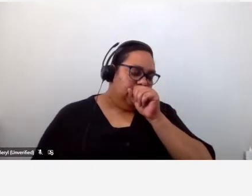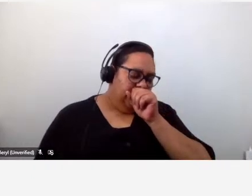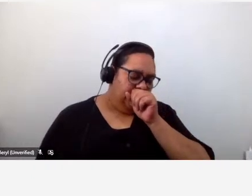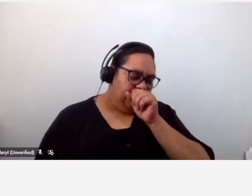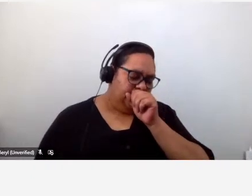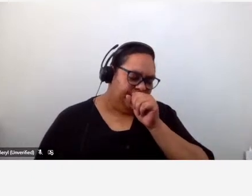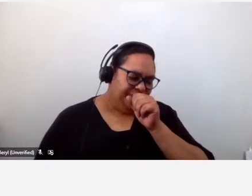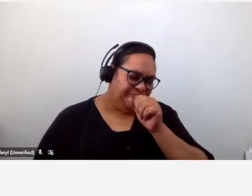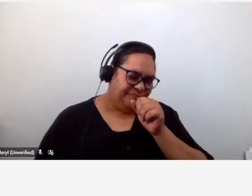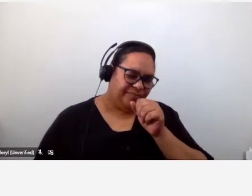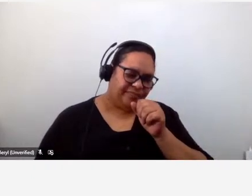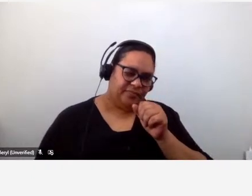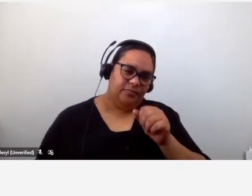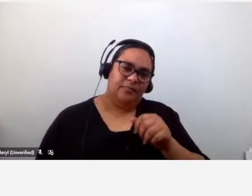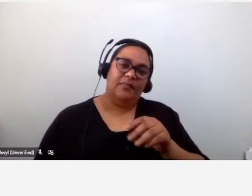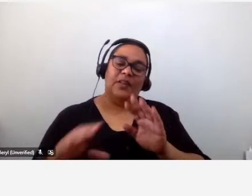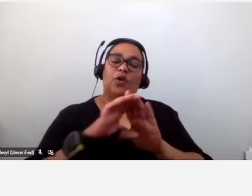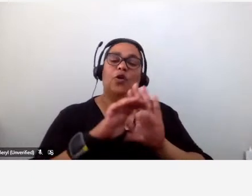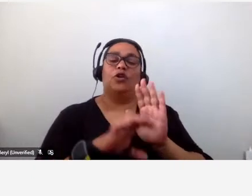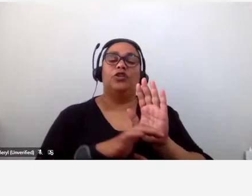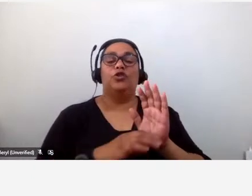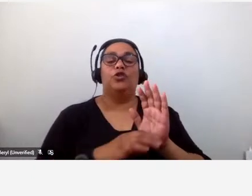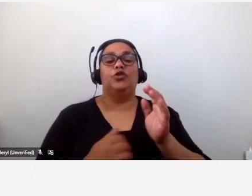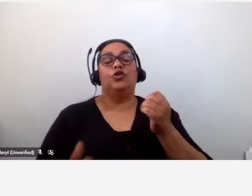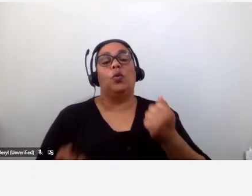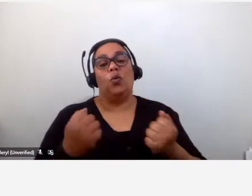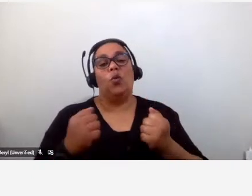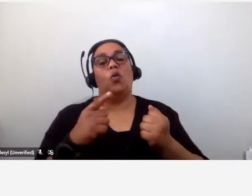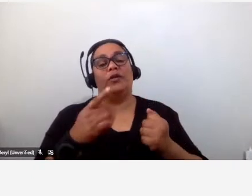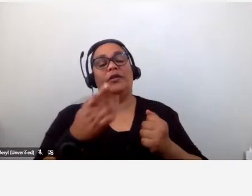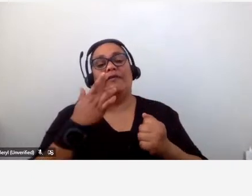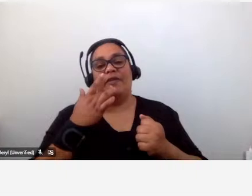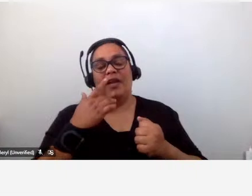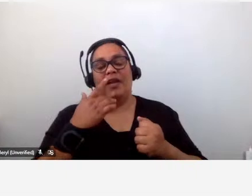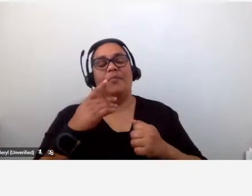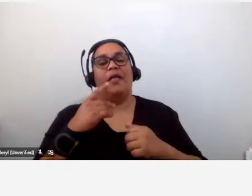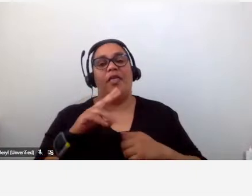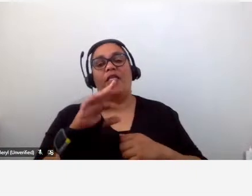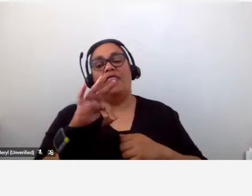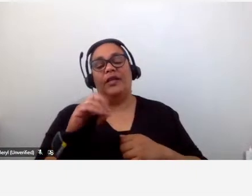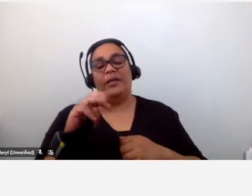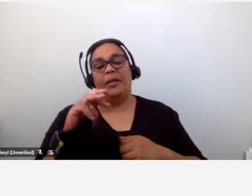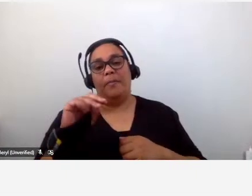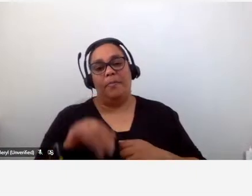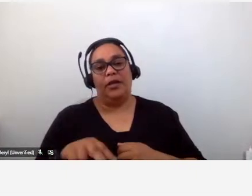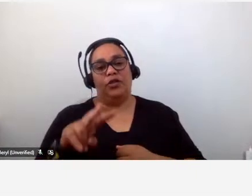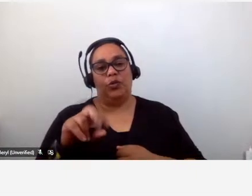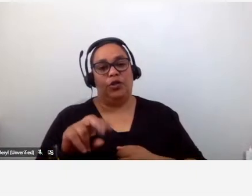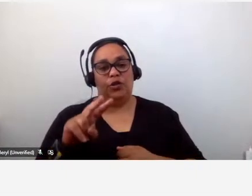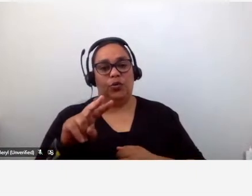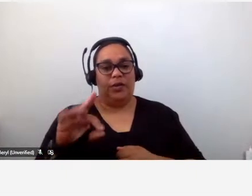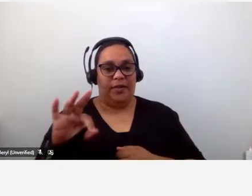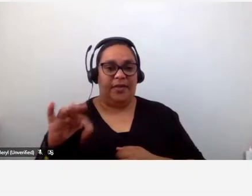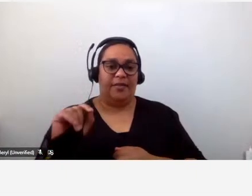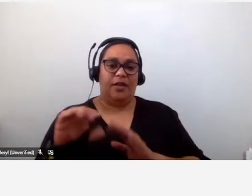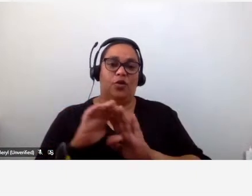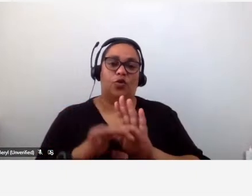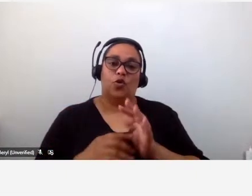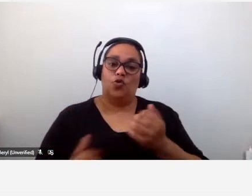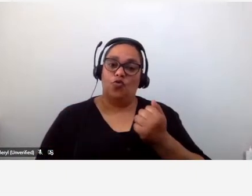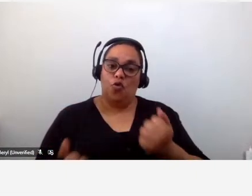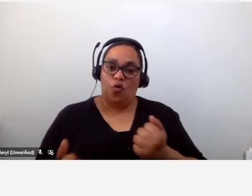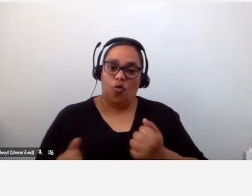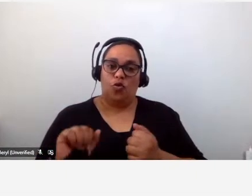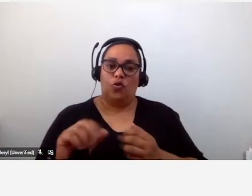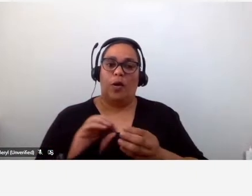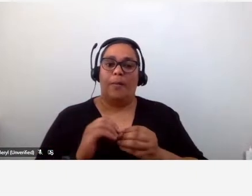found in favor of the people who brought that matter. And then on the 30th of May 2023, the Constitutional Court